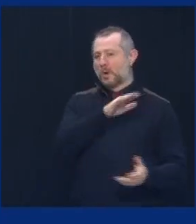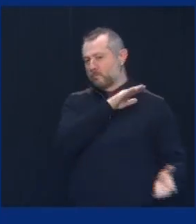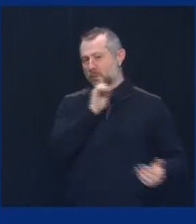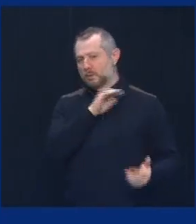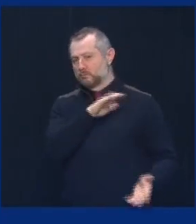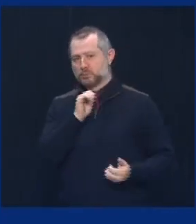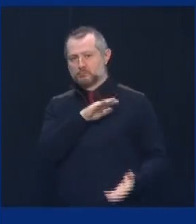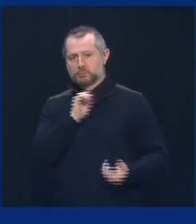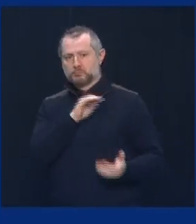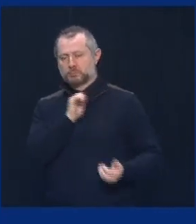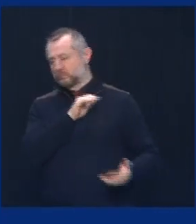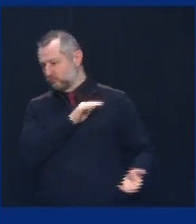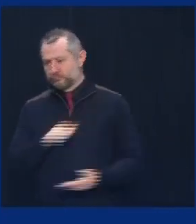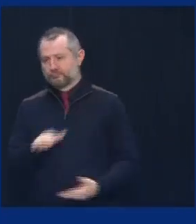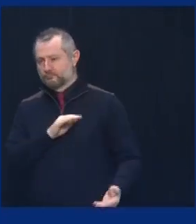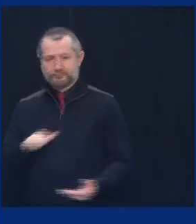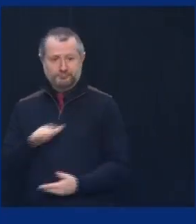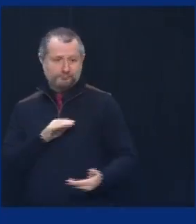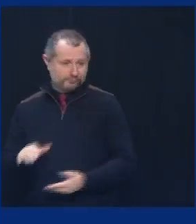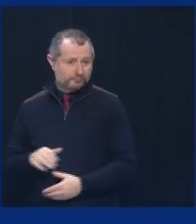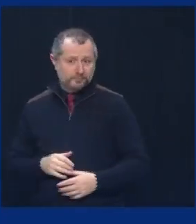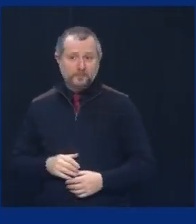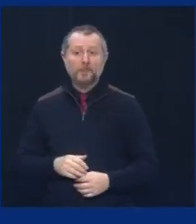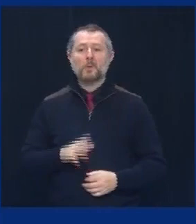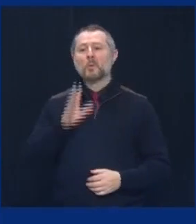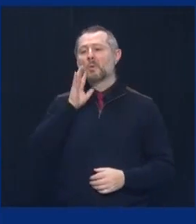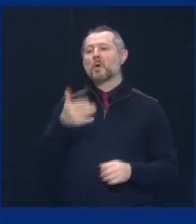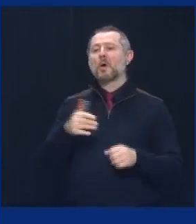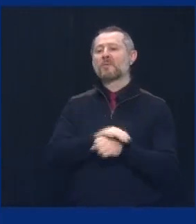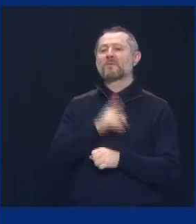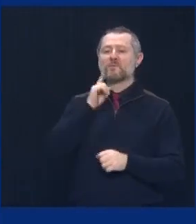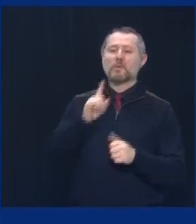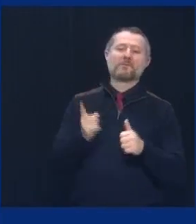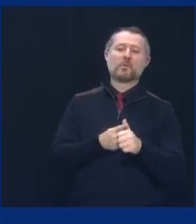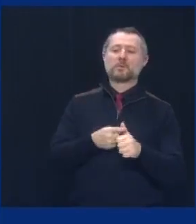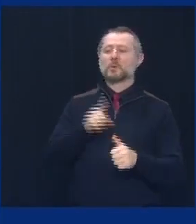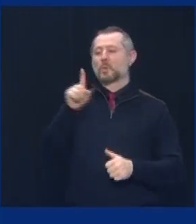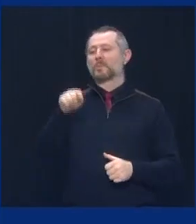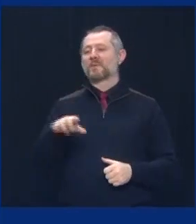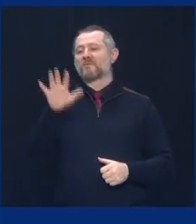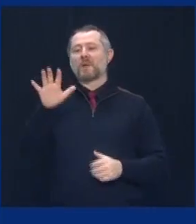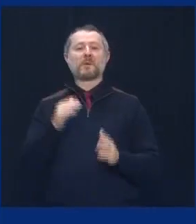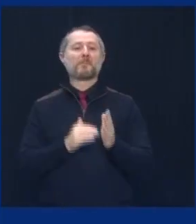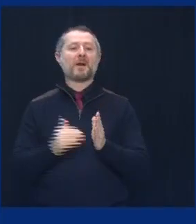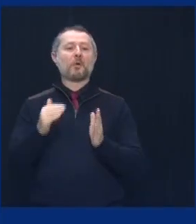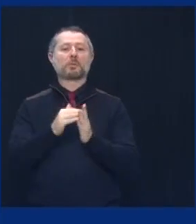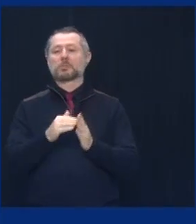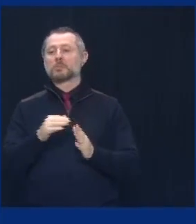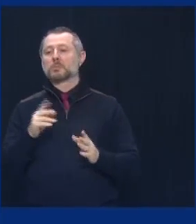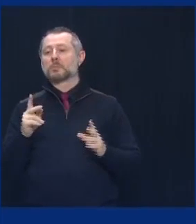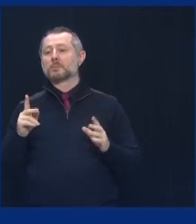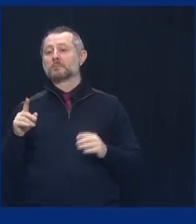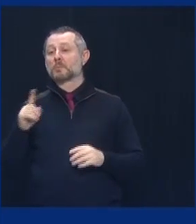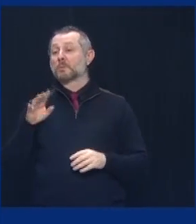will start to we'll get through that first 1.5 million. Great. Operator, next